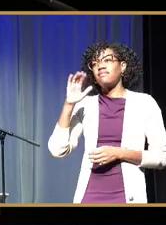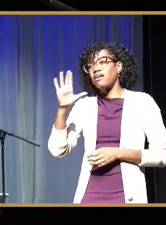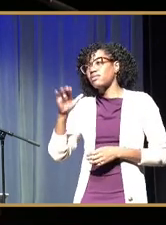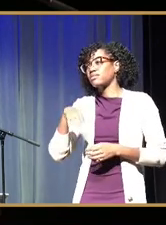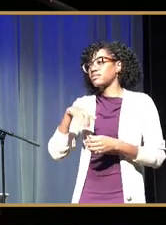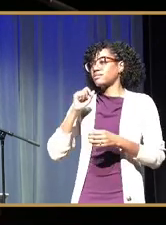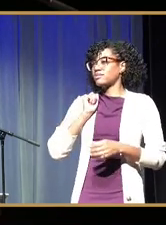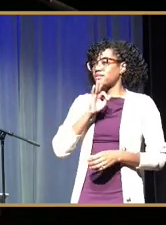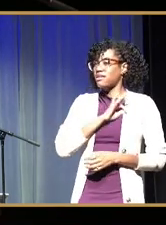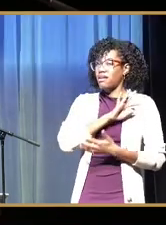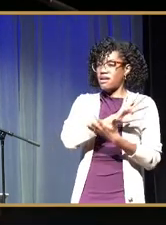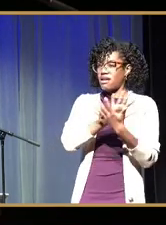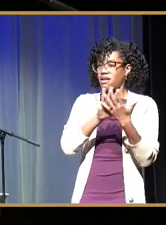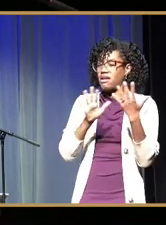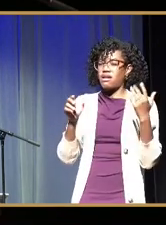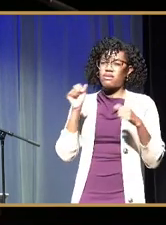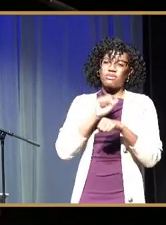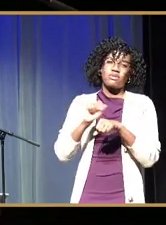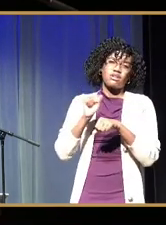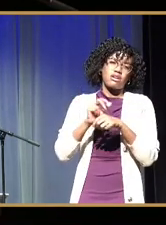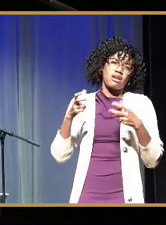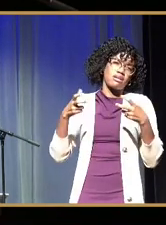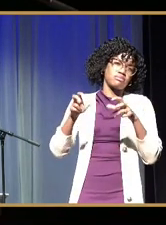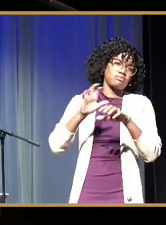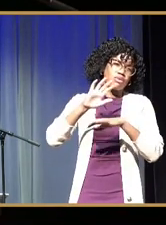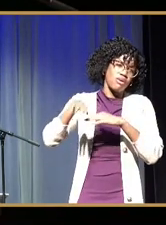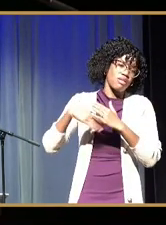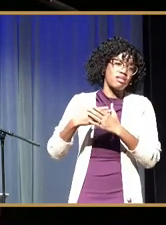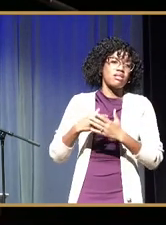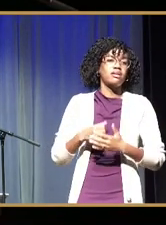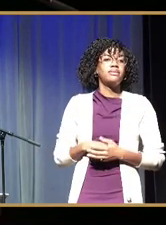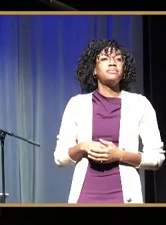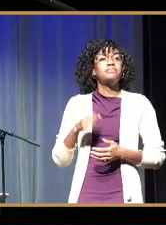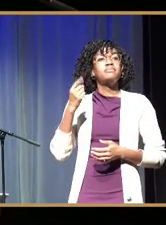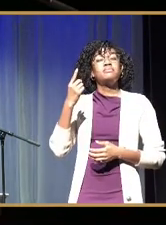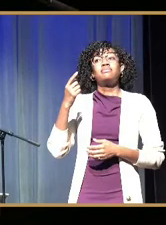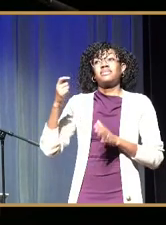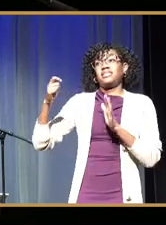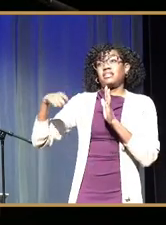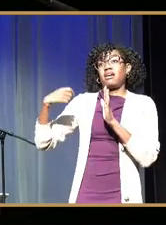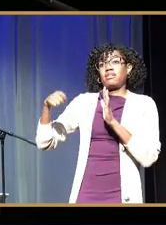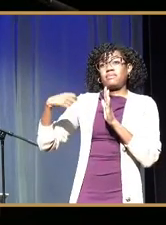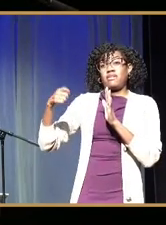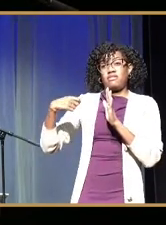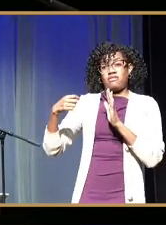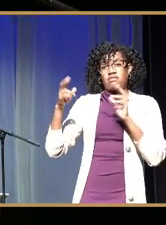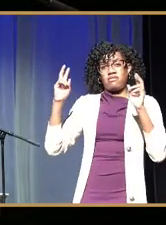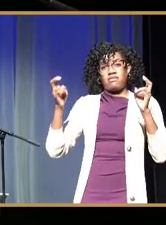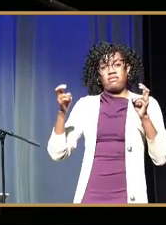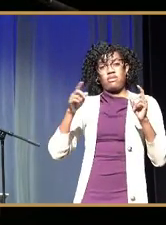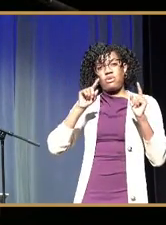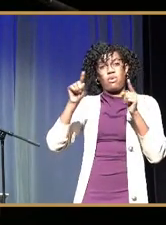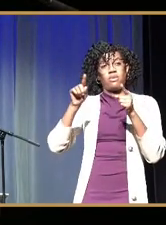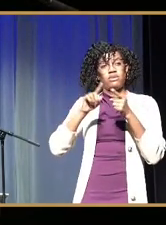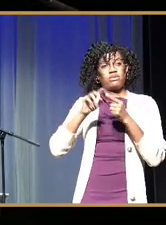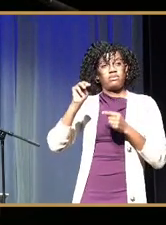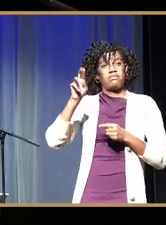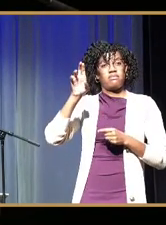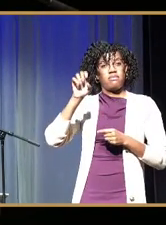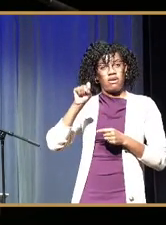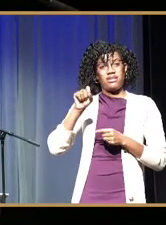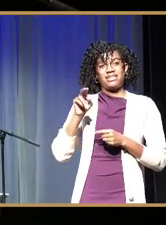their all. Between the screening of the documentary Going to Mars, the Nikki Giovanni